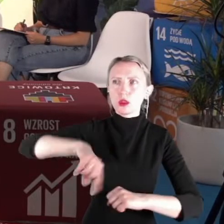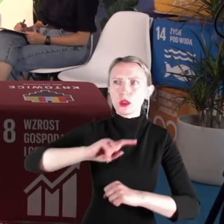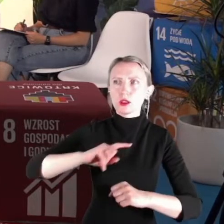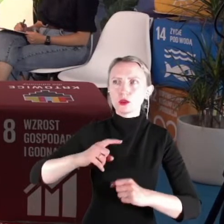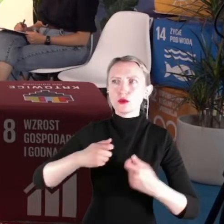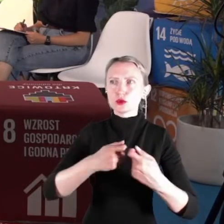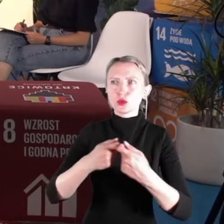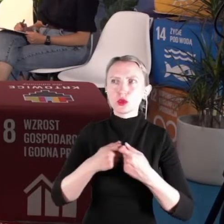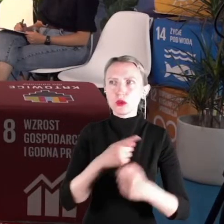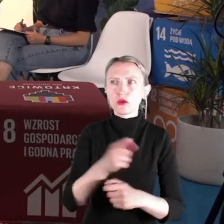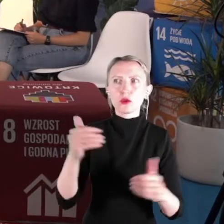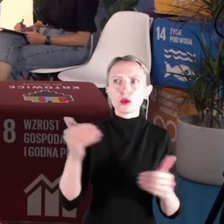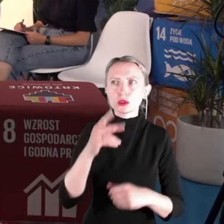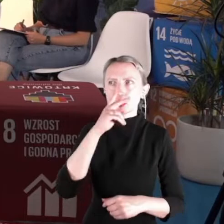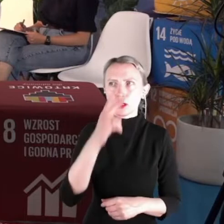Un lugar